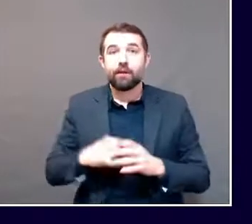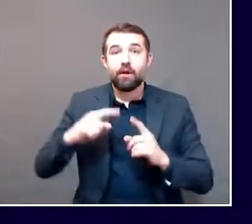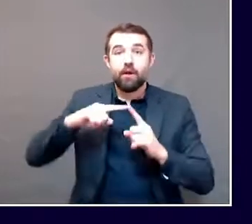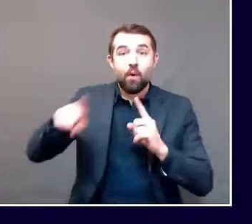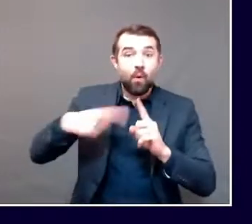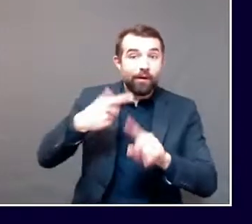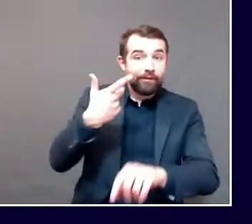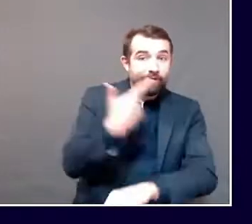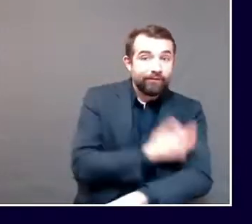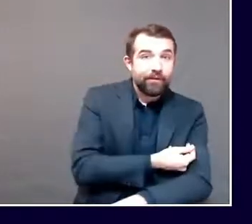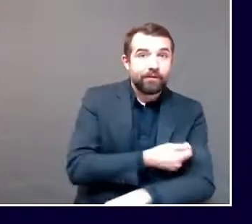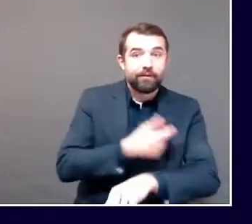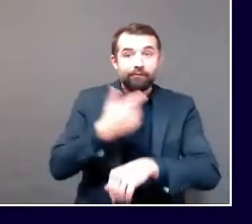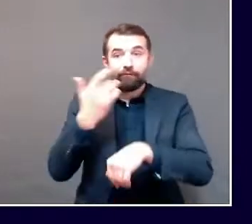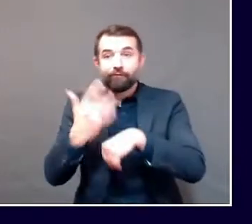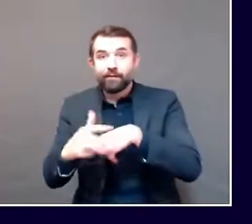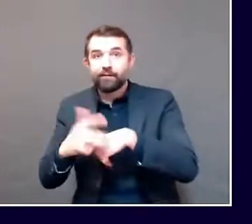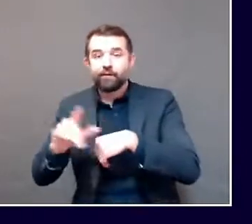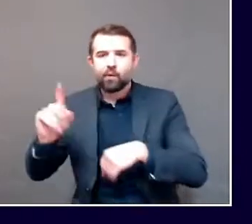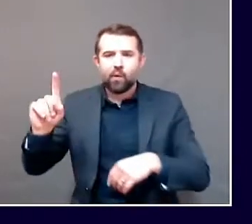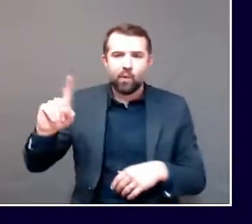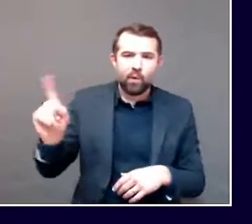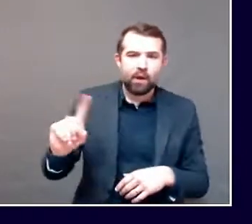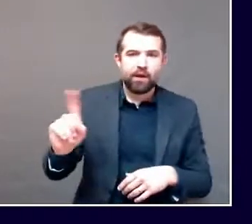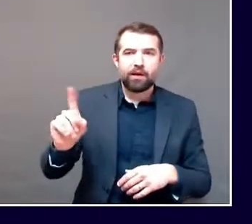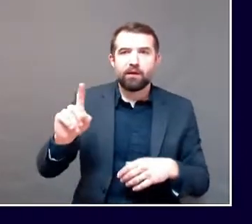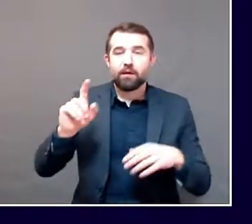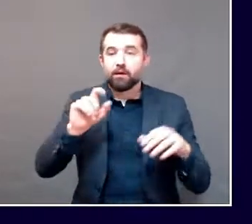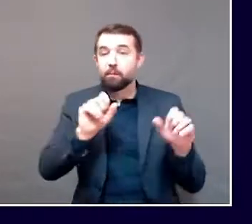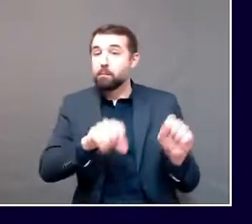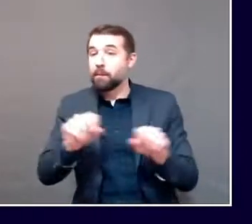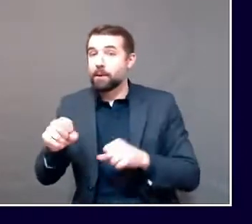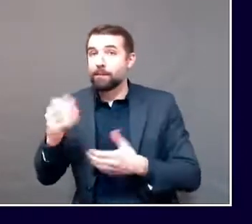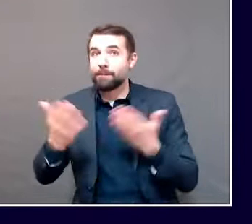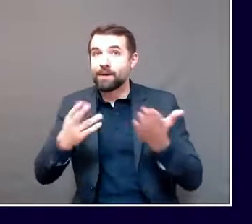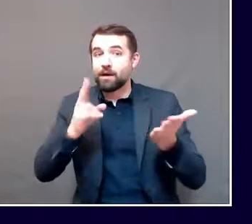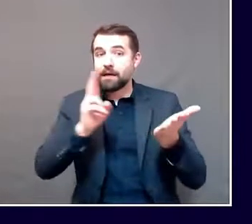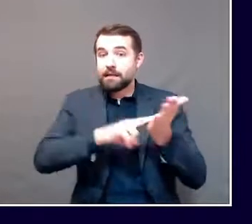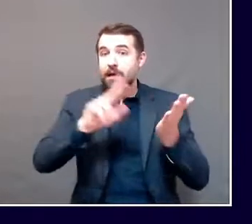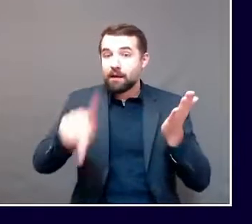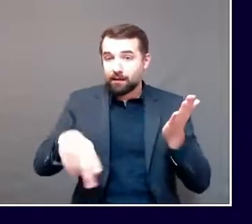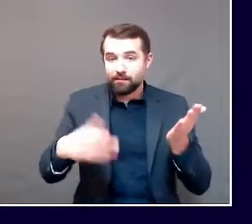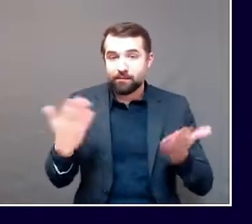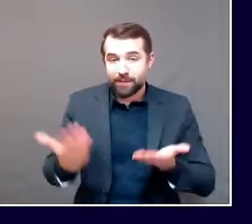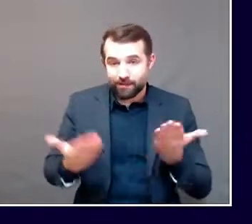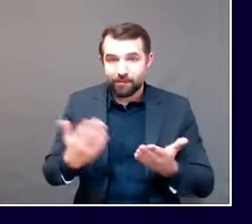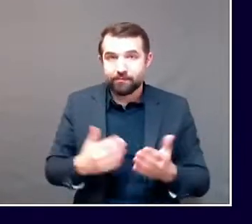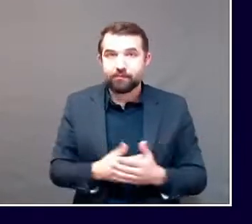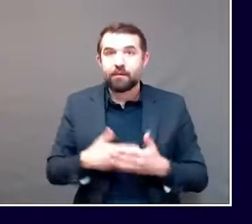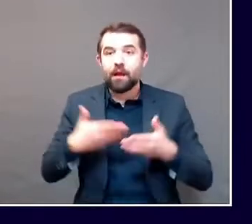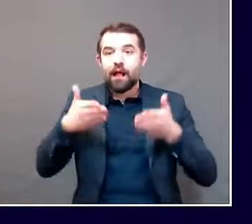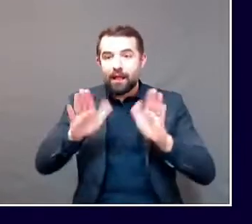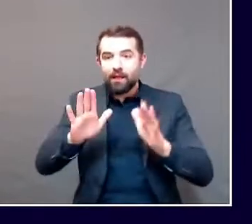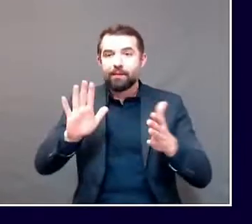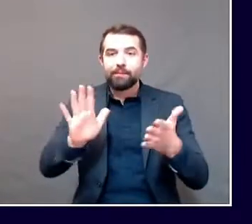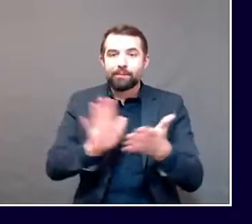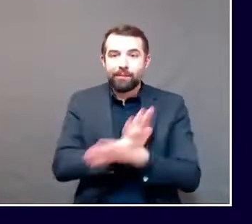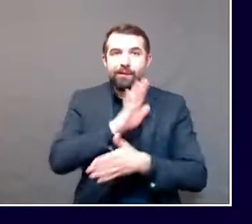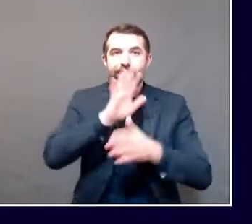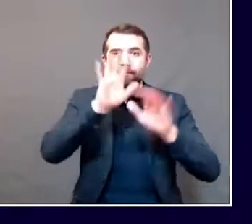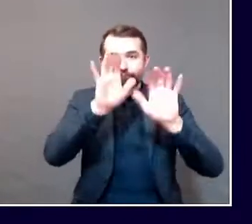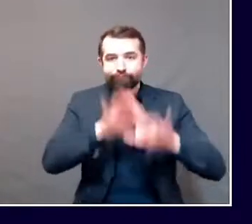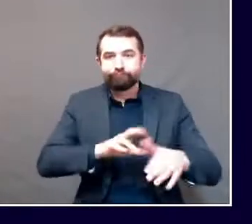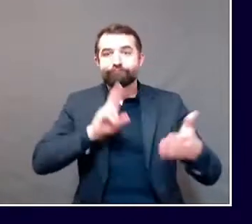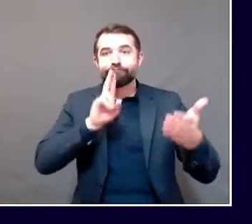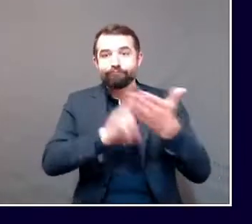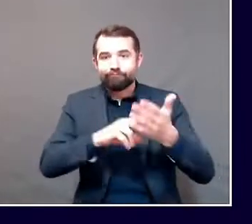and sign up for one, and probably go through the informed consent process online, and perhaps even do whatever billing might